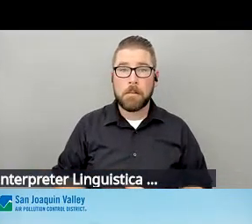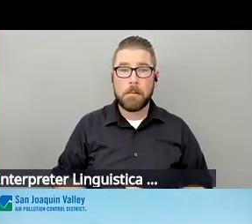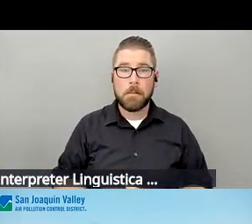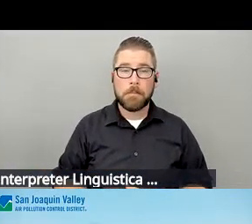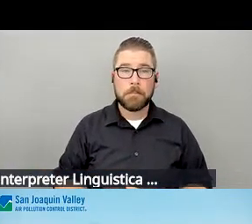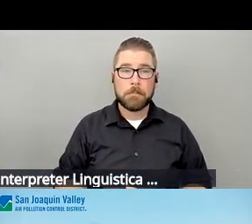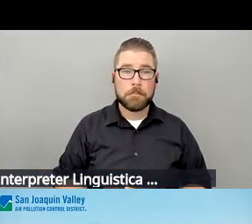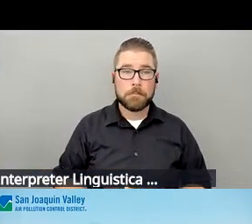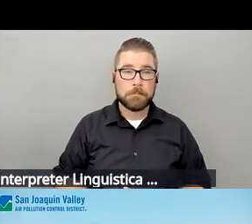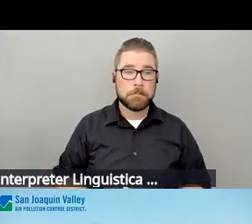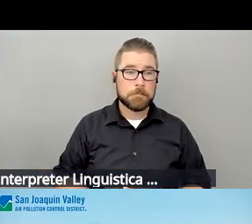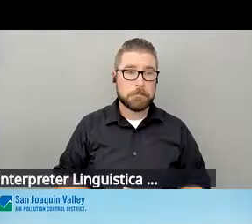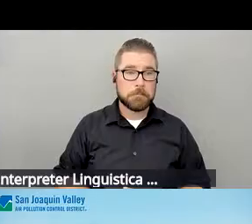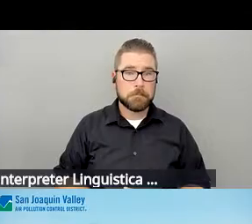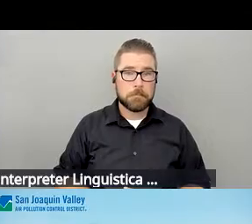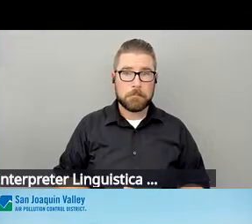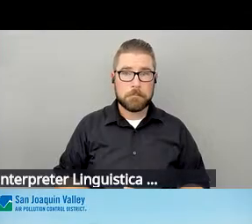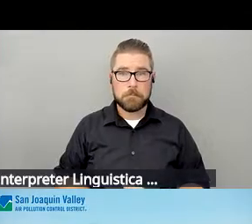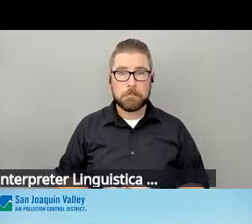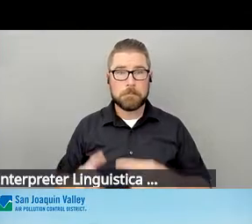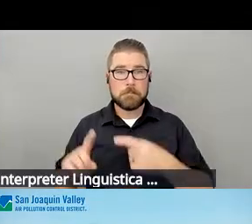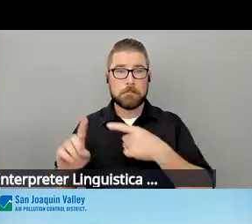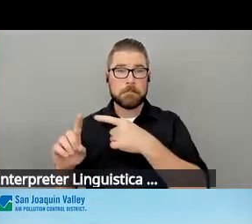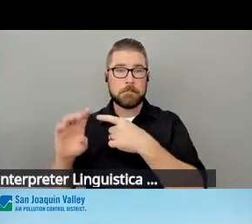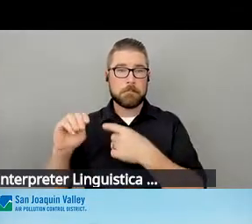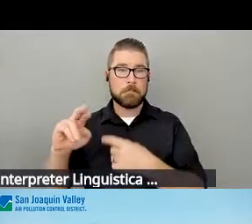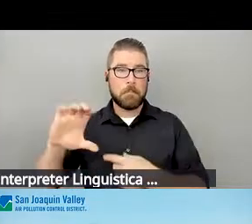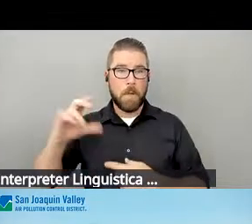Can we hear her rationale if she would just